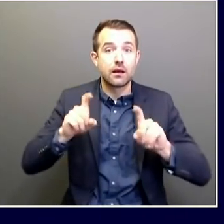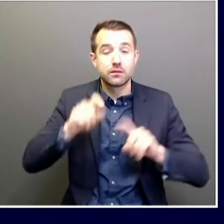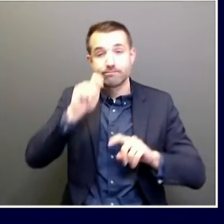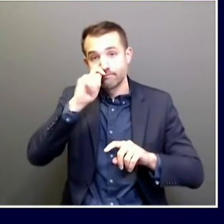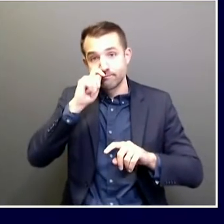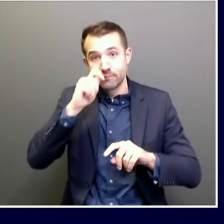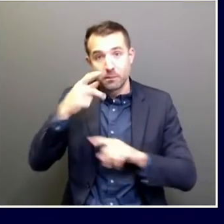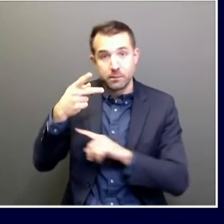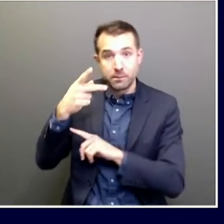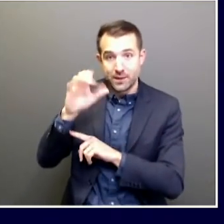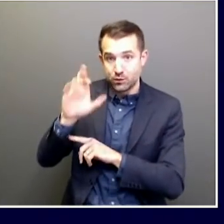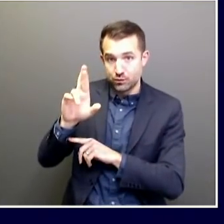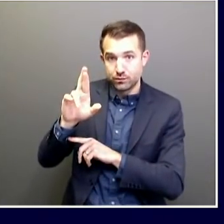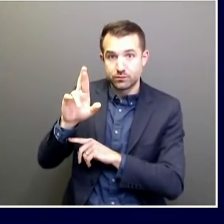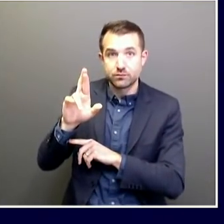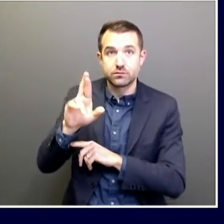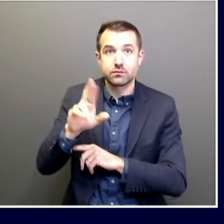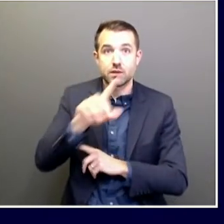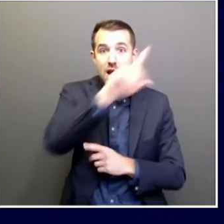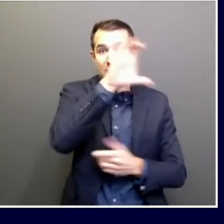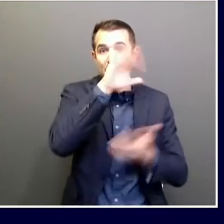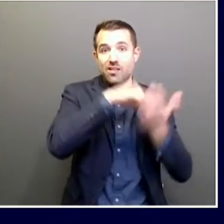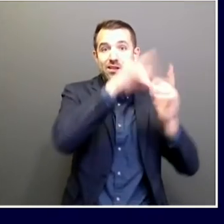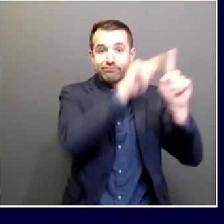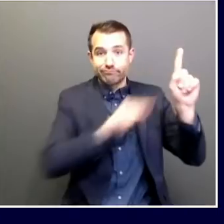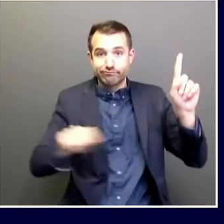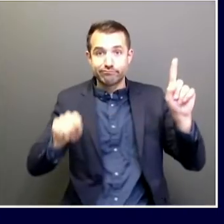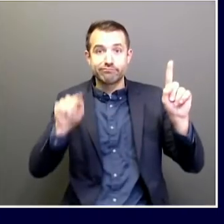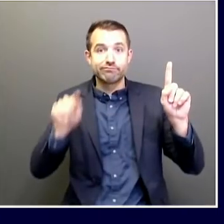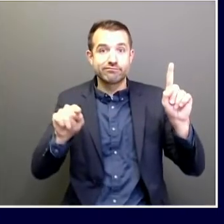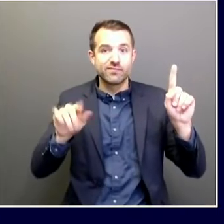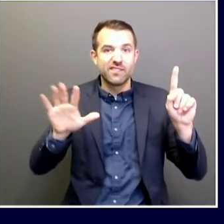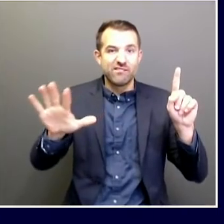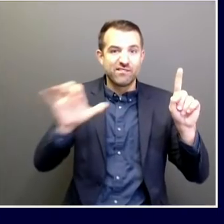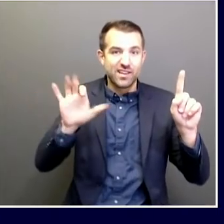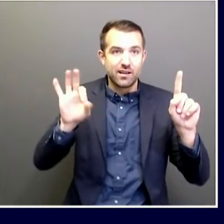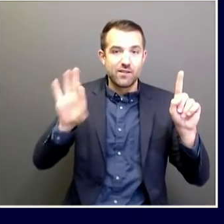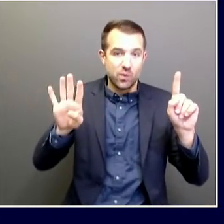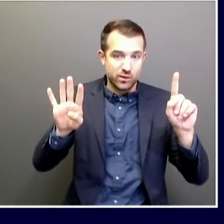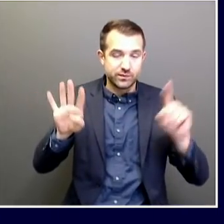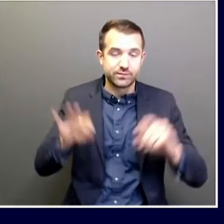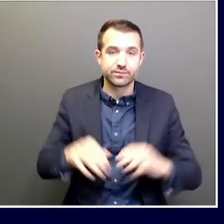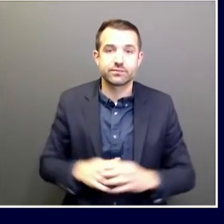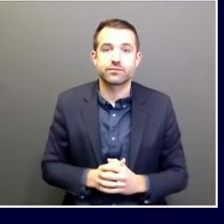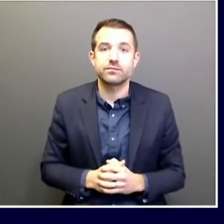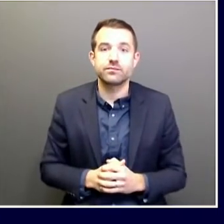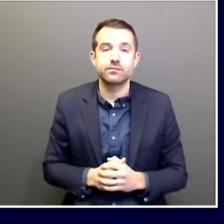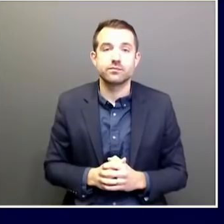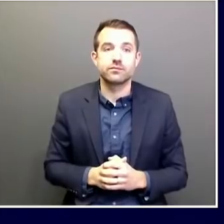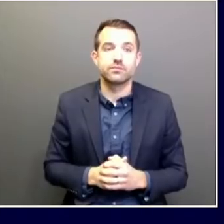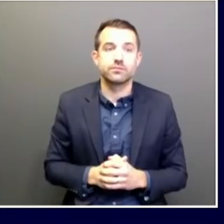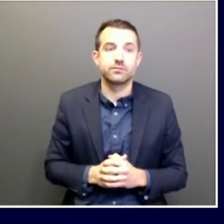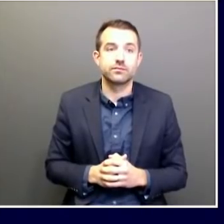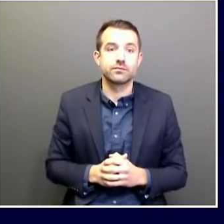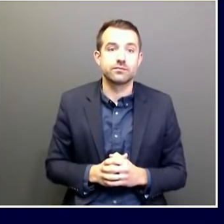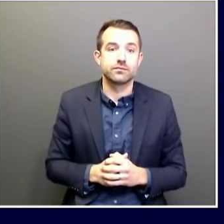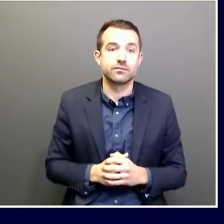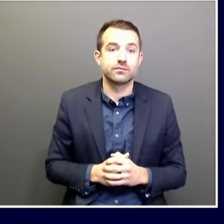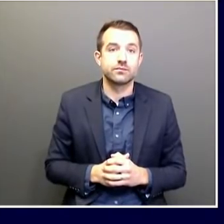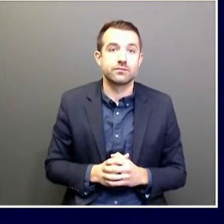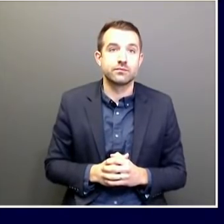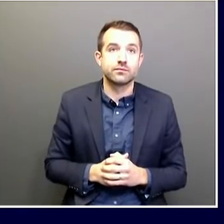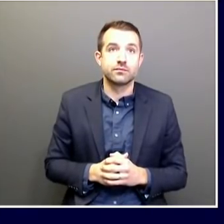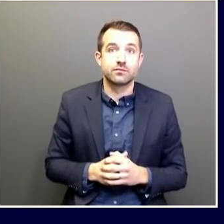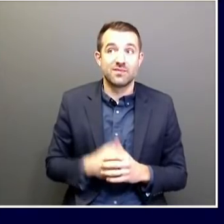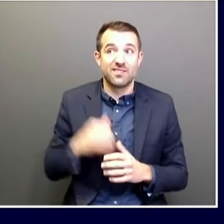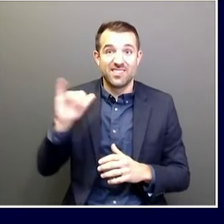at 594 PCR tests that are being conducted for every 100,000 people. That number has increased in a